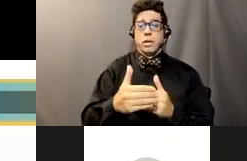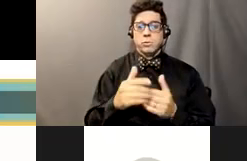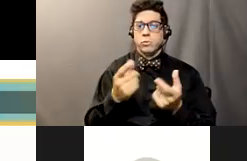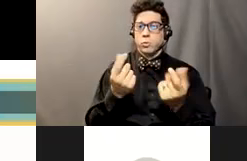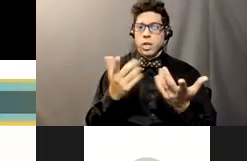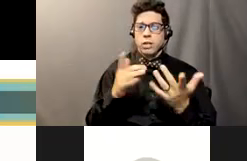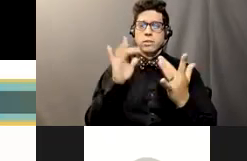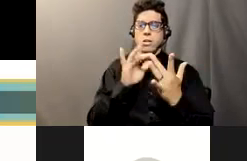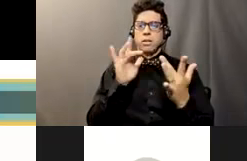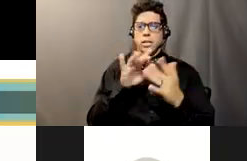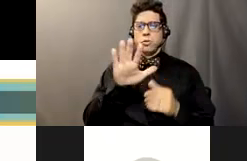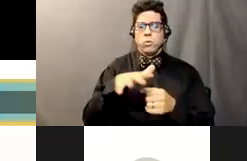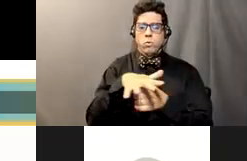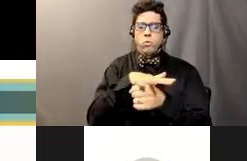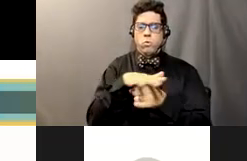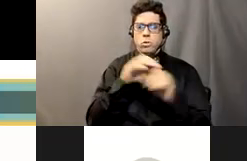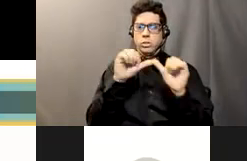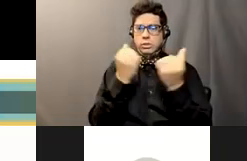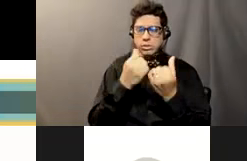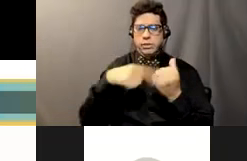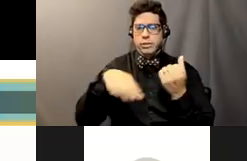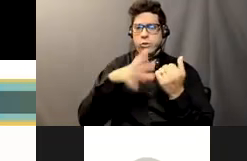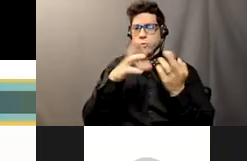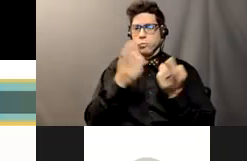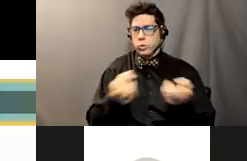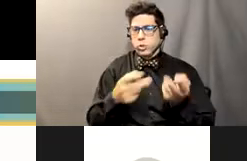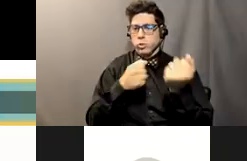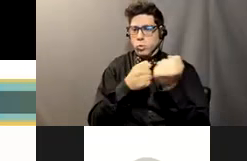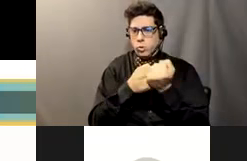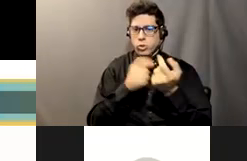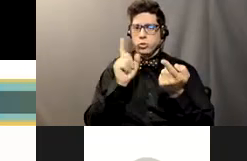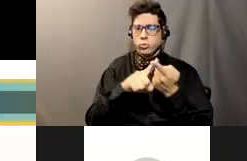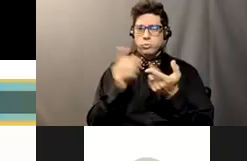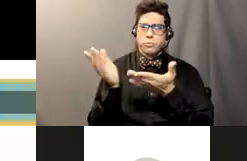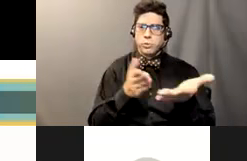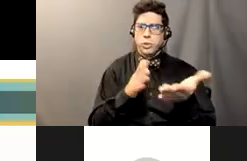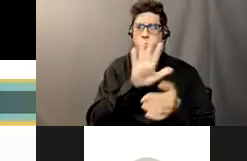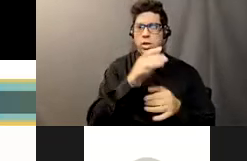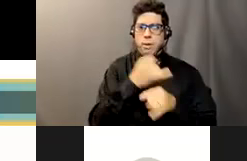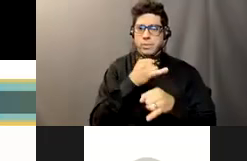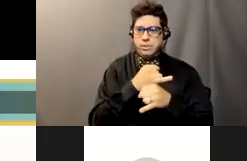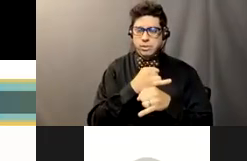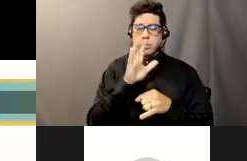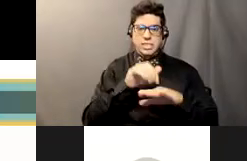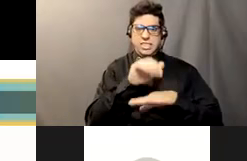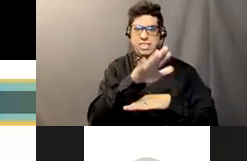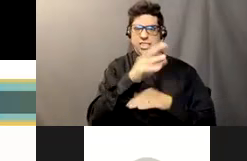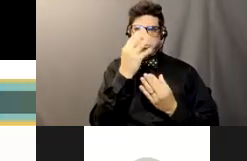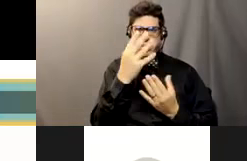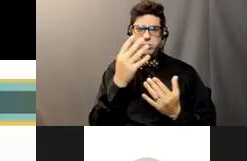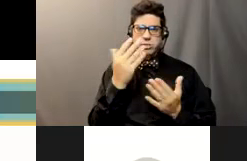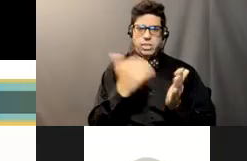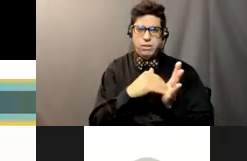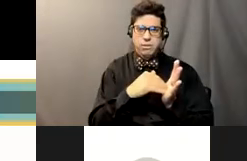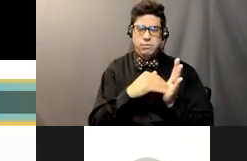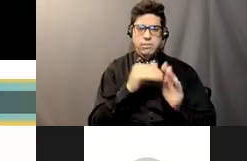local affiliate, as they are your resource and support for bringing that onto your campus. So we'll send this information out